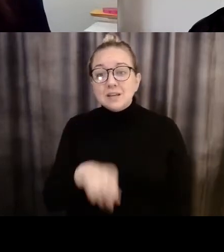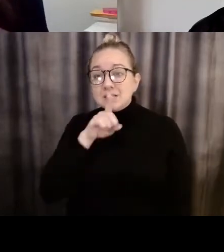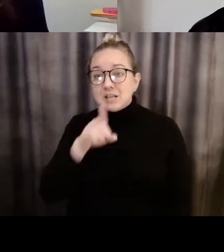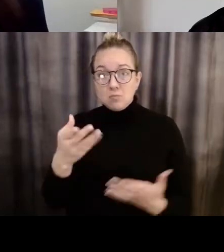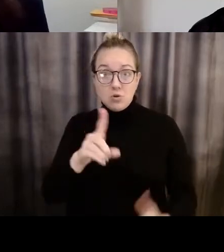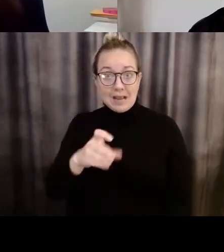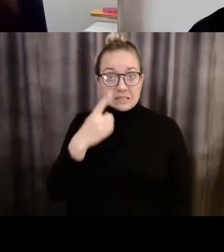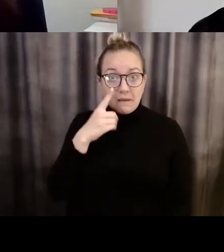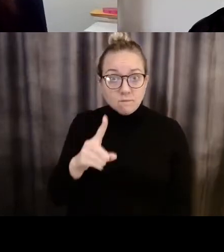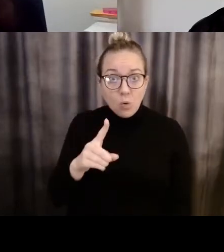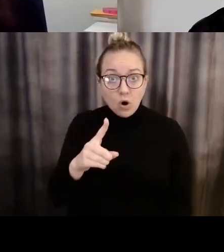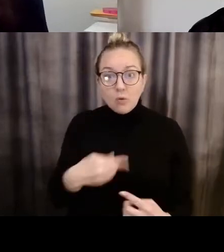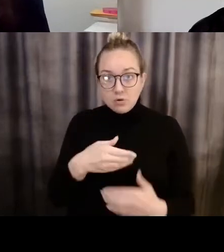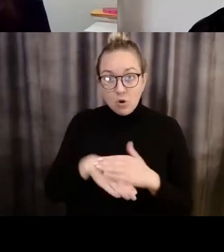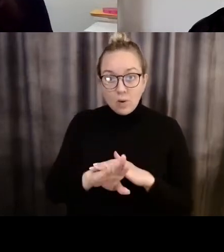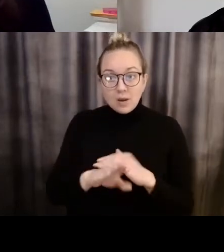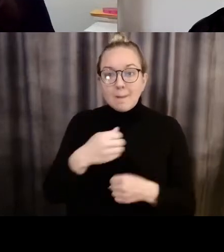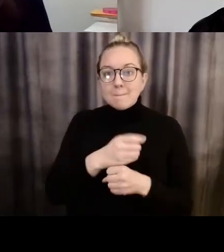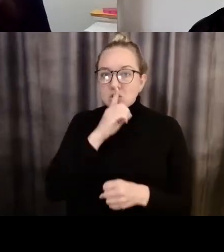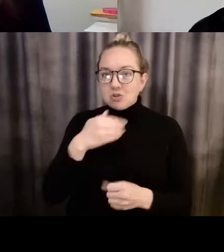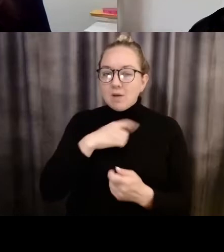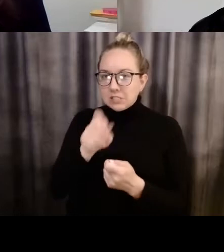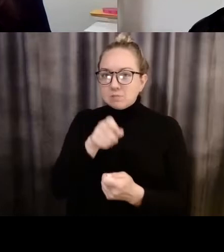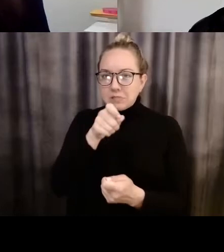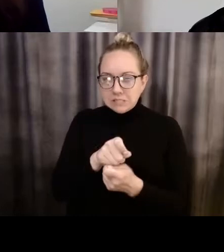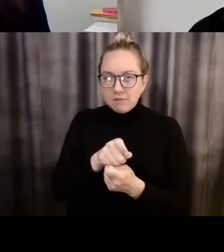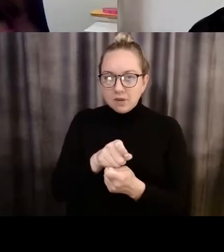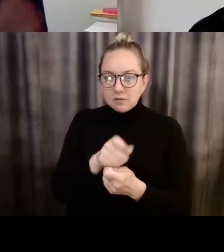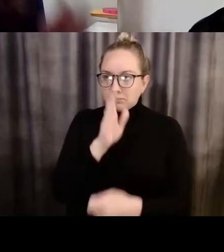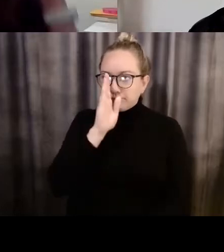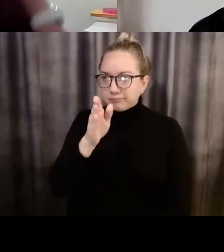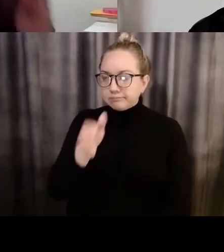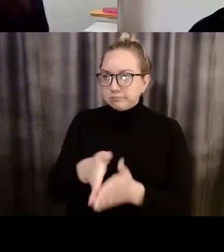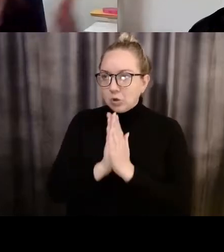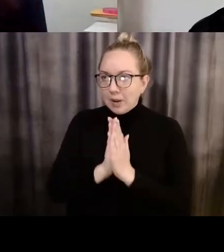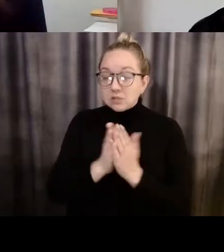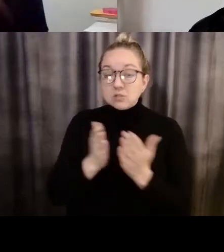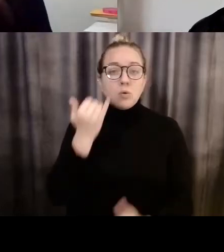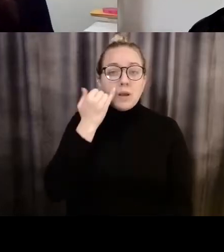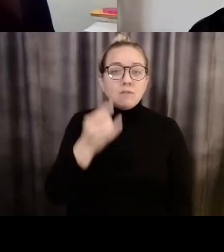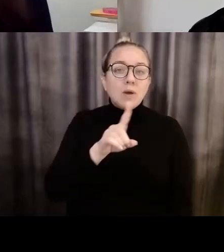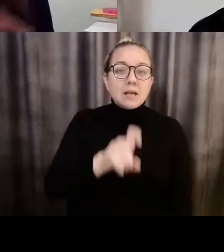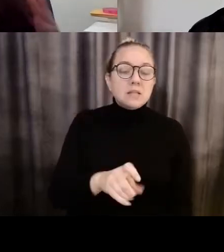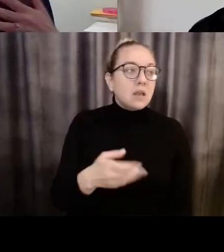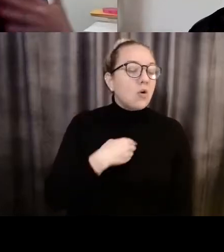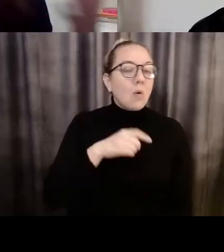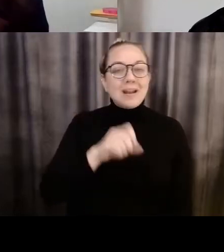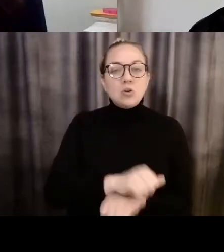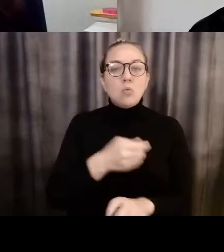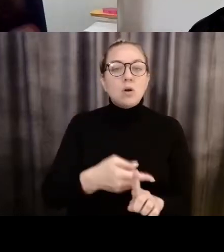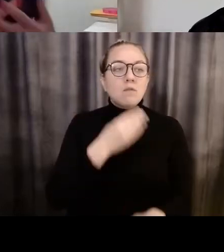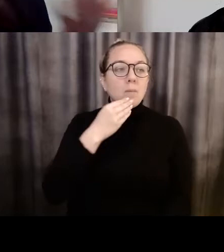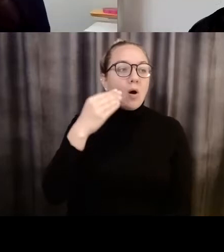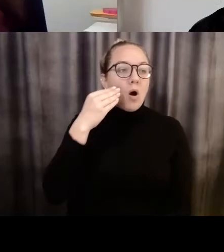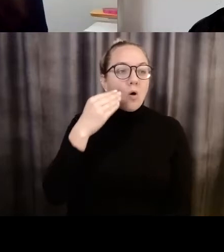in with a very specific request, right? So if it is, I need to work from home 2 days a week, or I need a